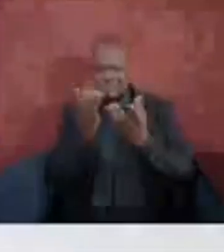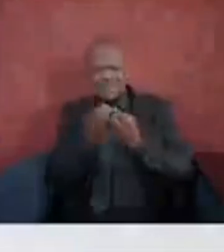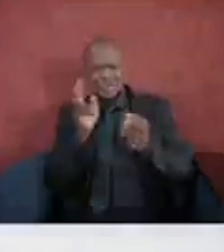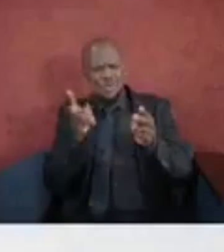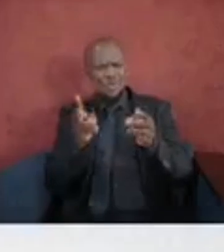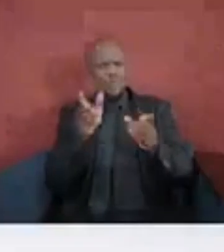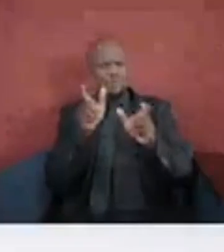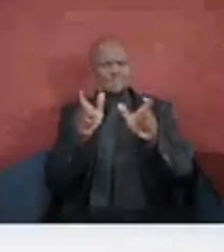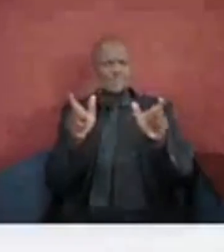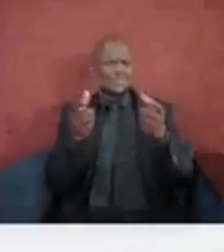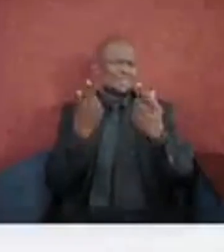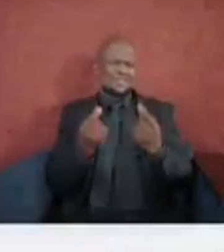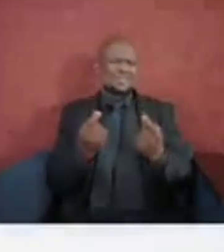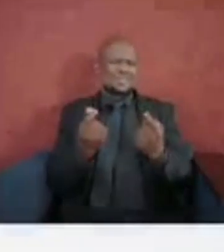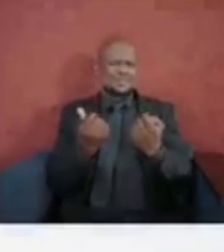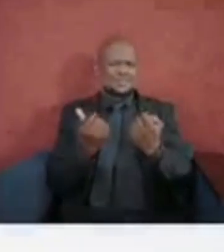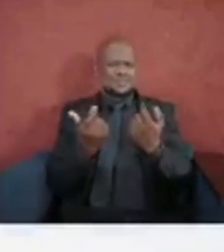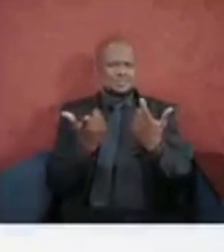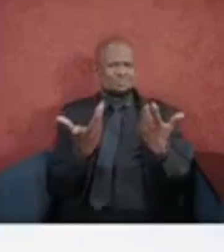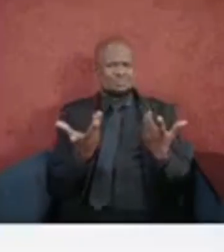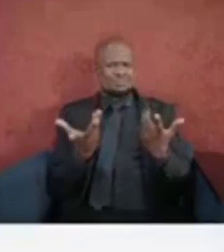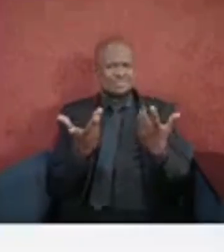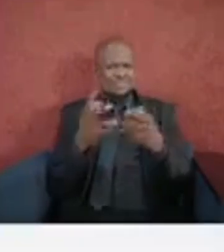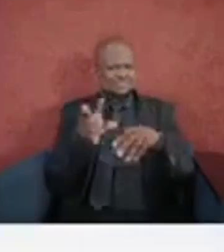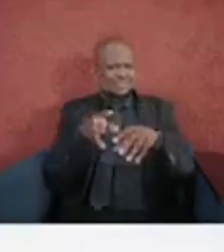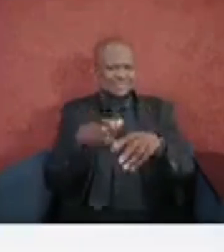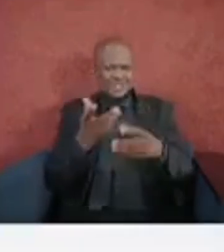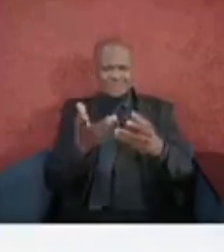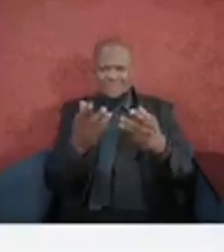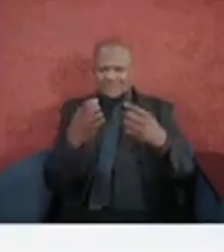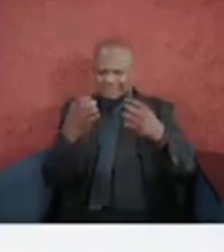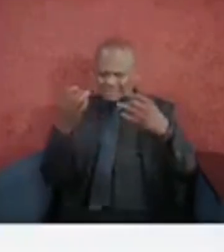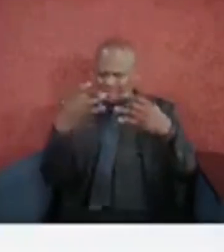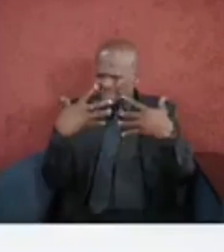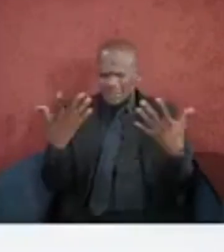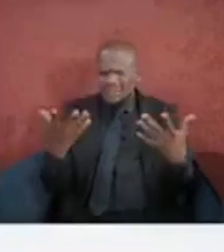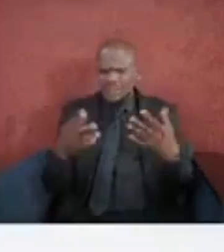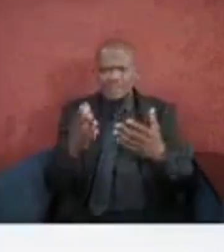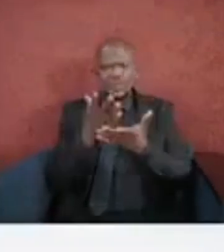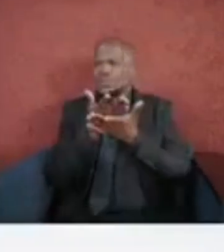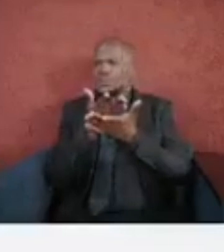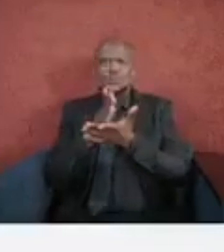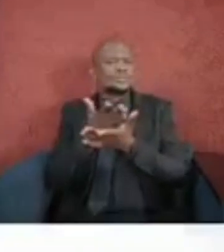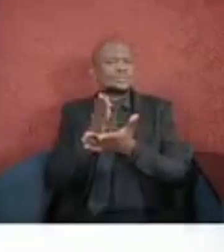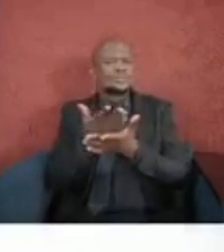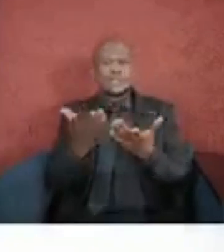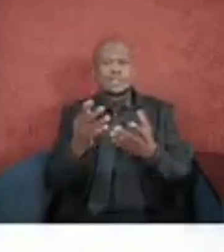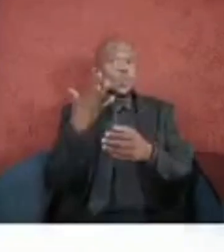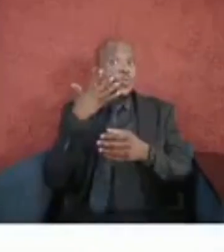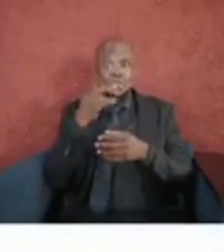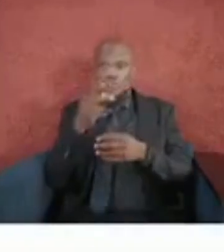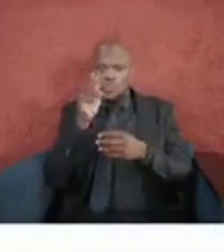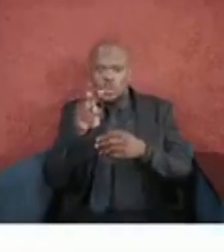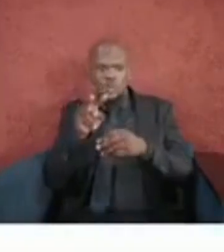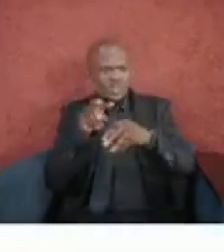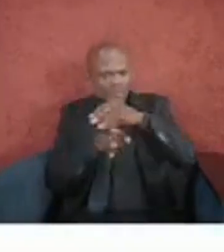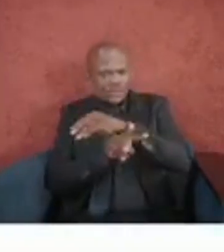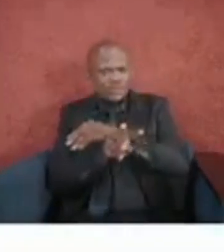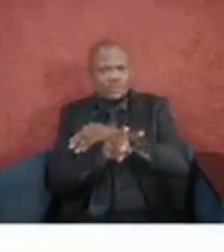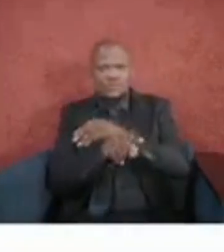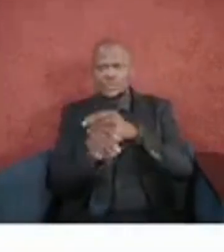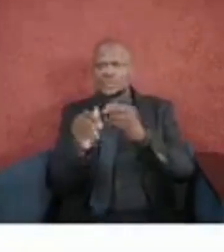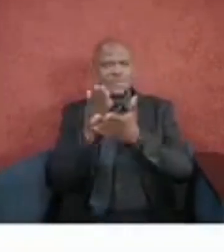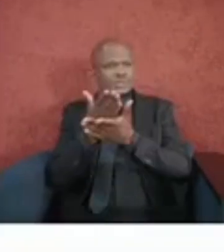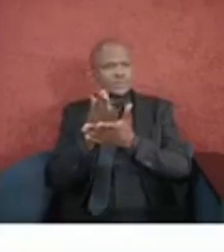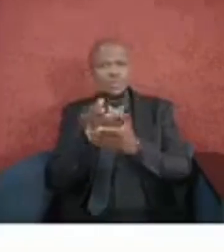are doing, because we are not sort of necessarily informed. What do? We're sharing it. When there's a video, look at this, you're sharing it with your